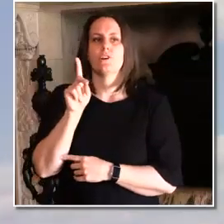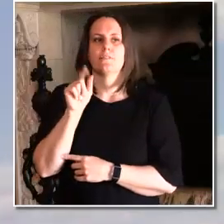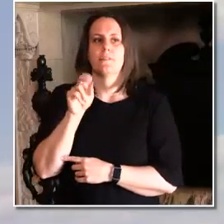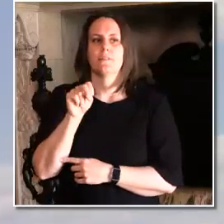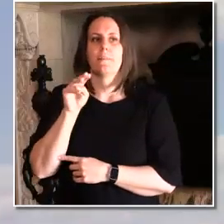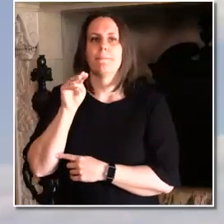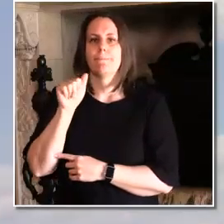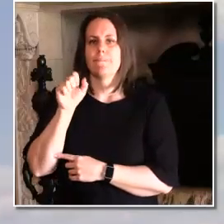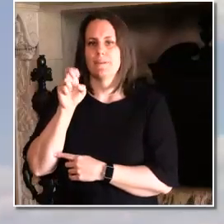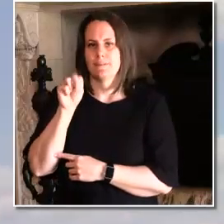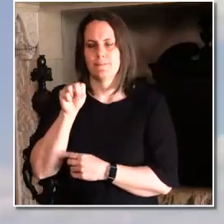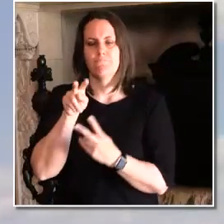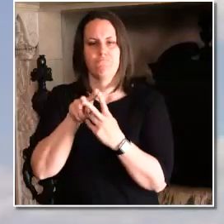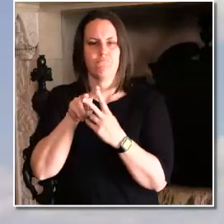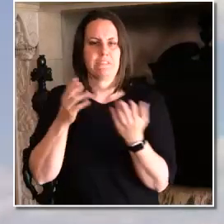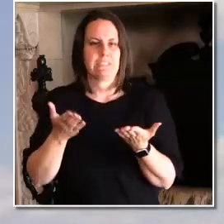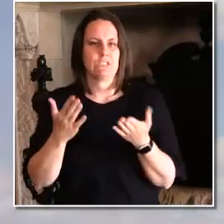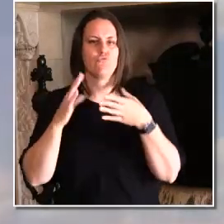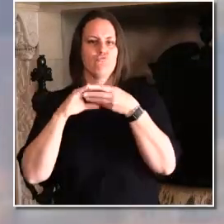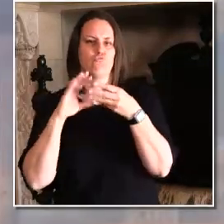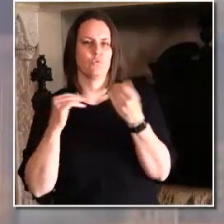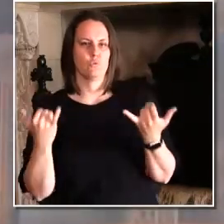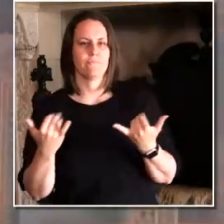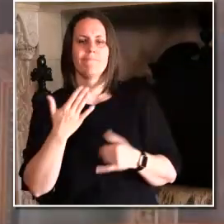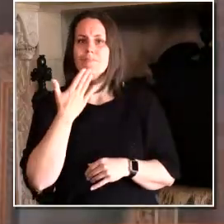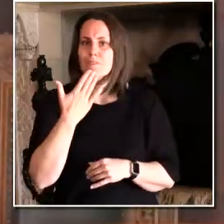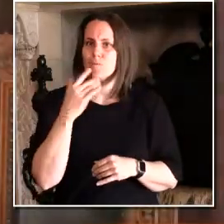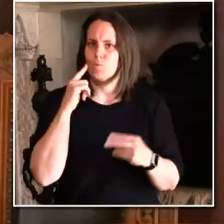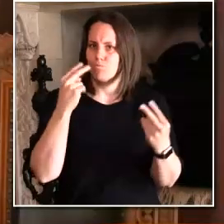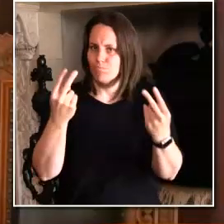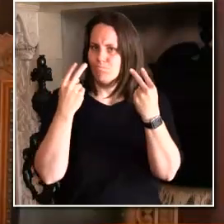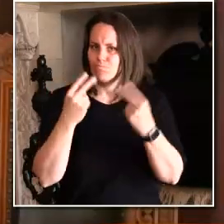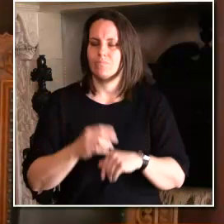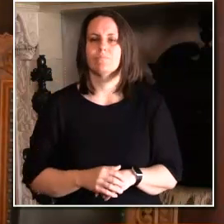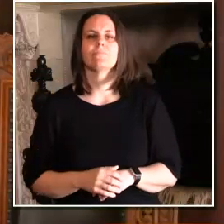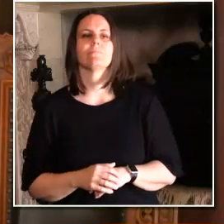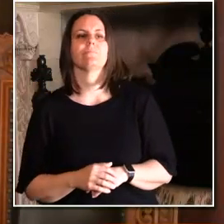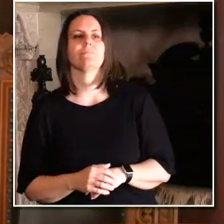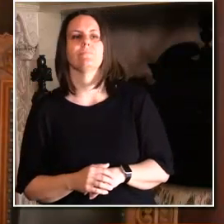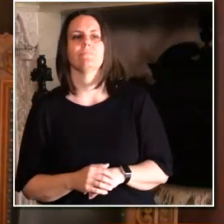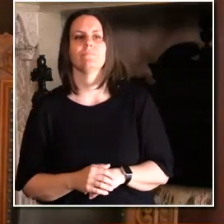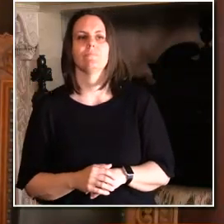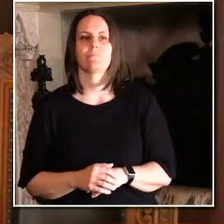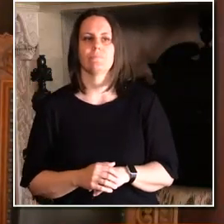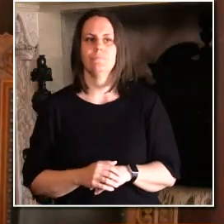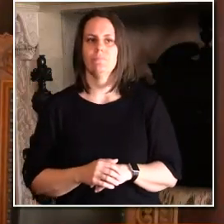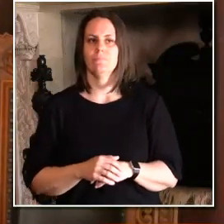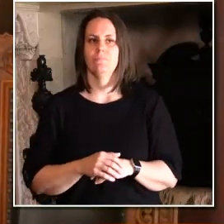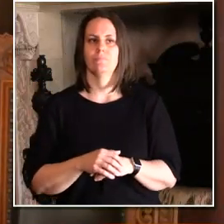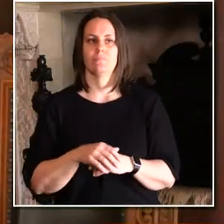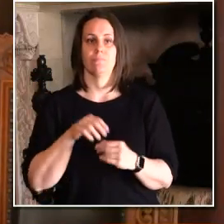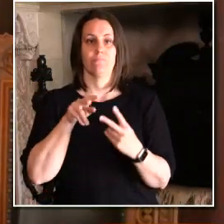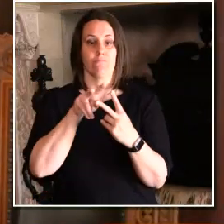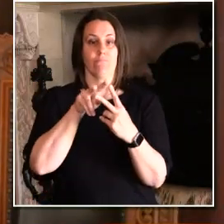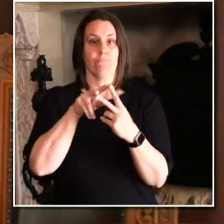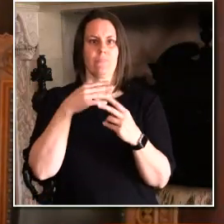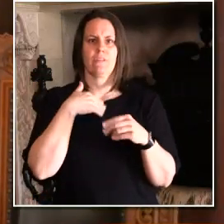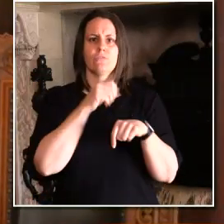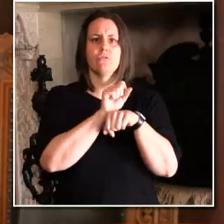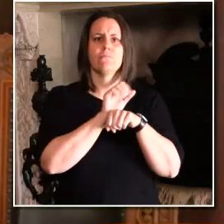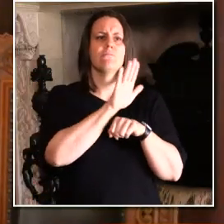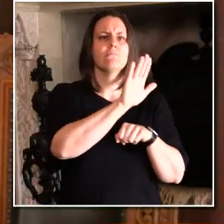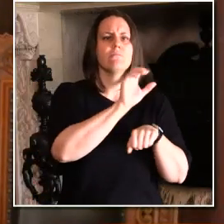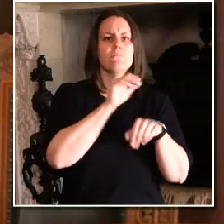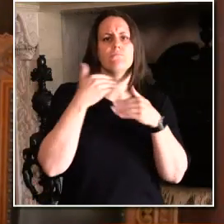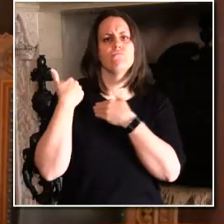Mason. Thank you both for being here. And you both have really long titles. You have a lot of letters after your names. So let's start just by